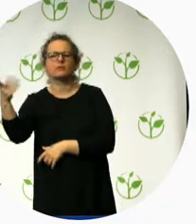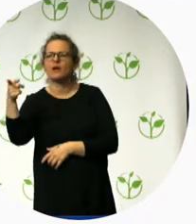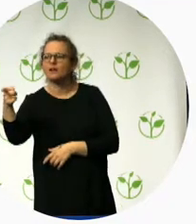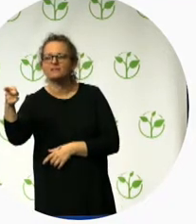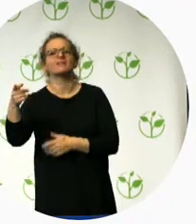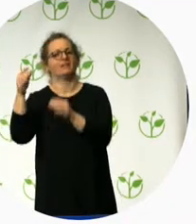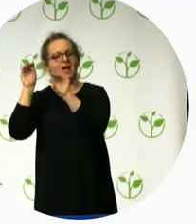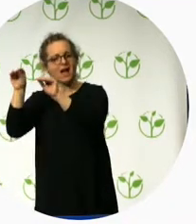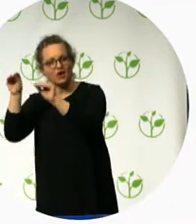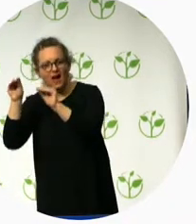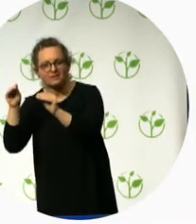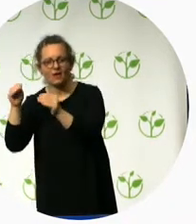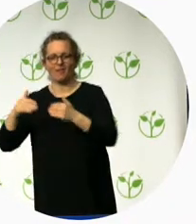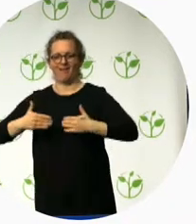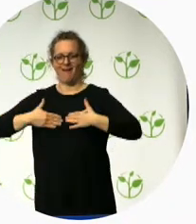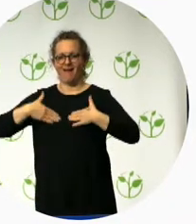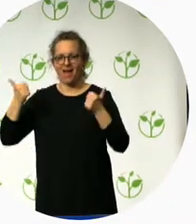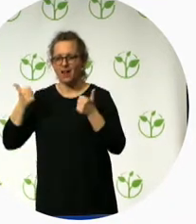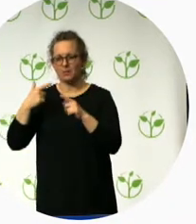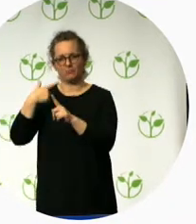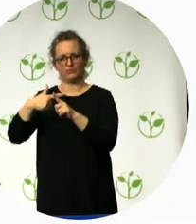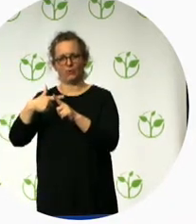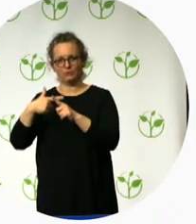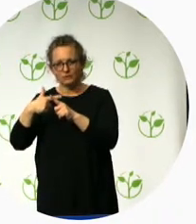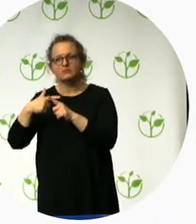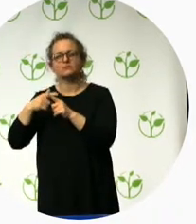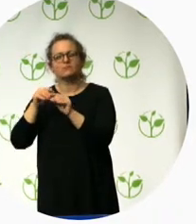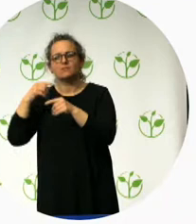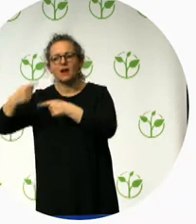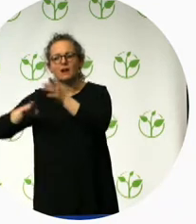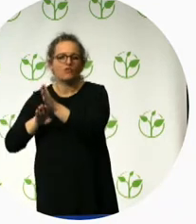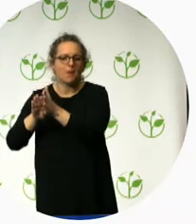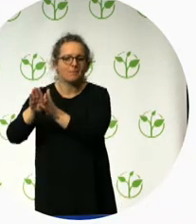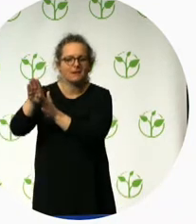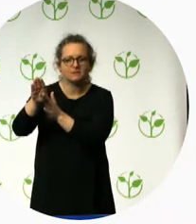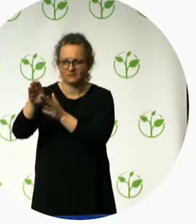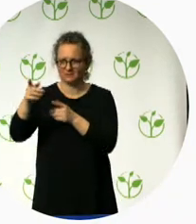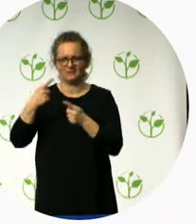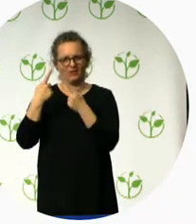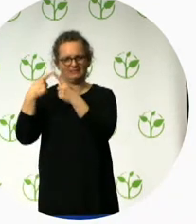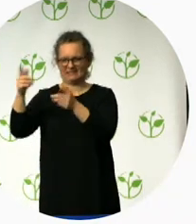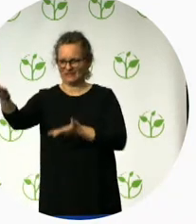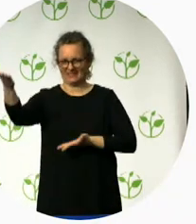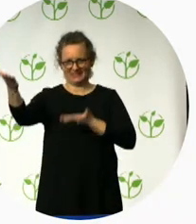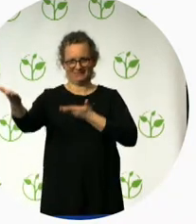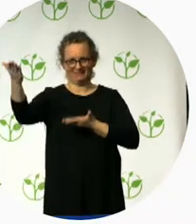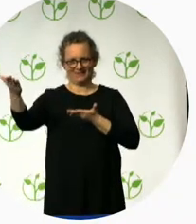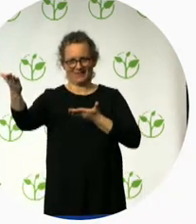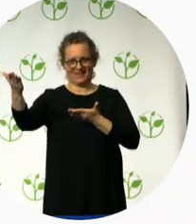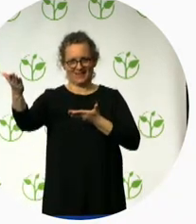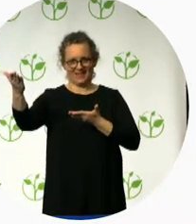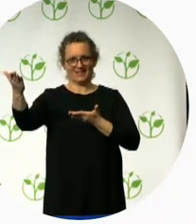development activities. So ECDD was created to bridge that gap. Today,